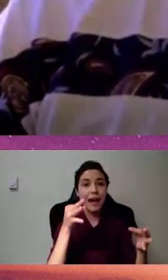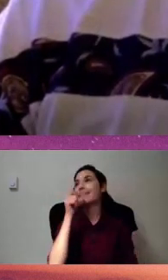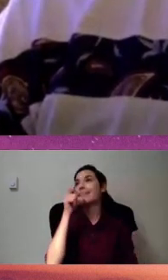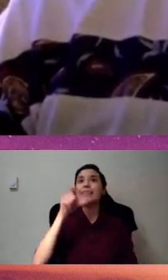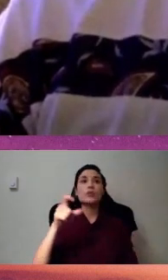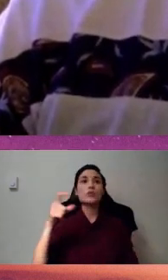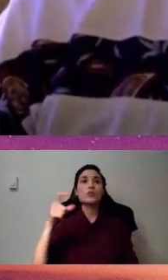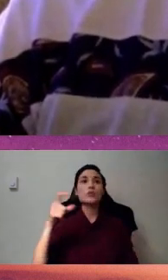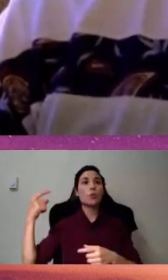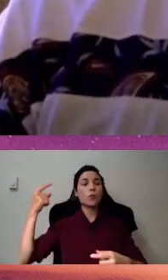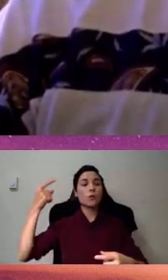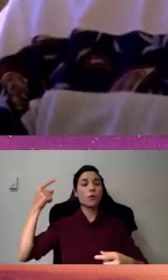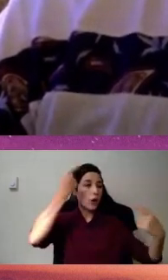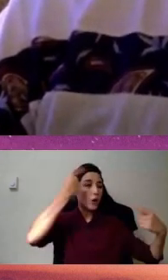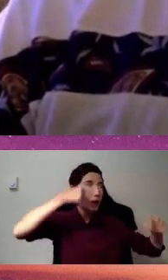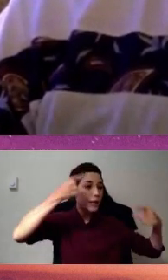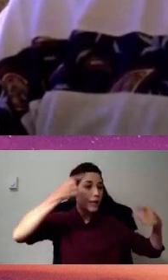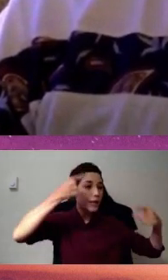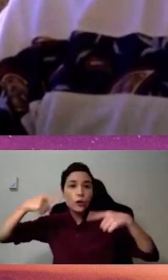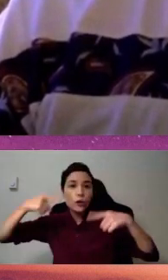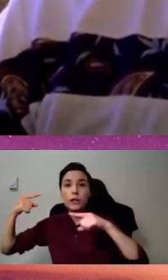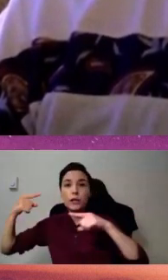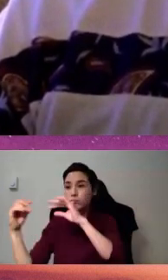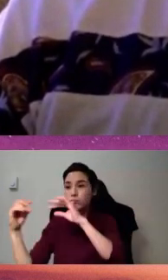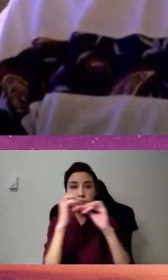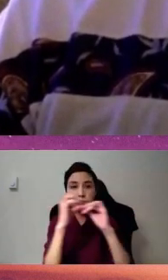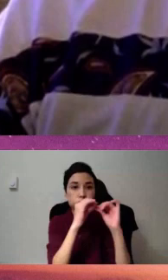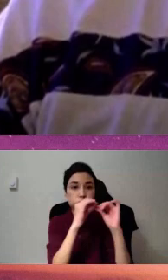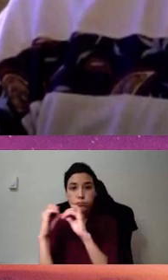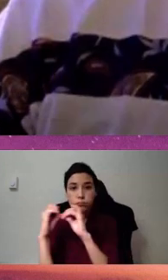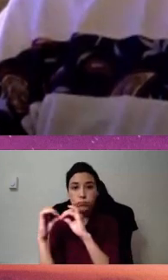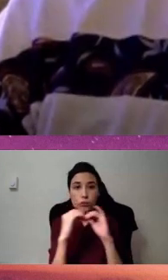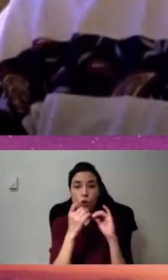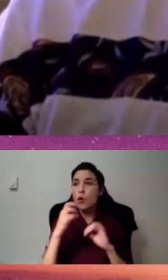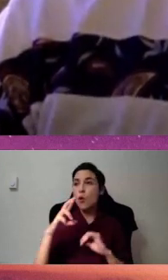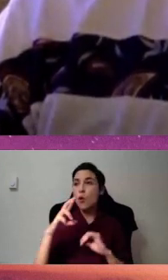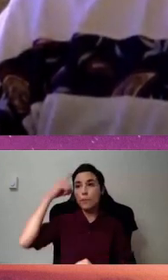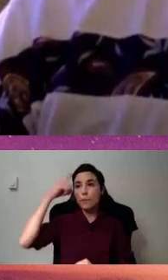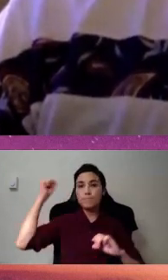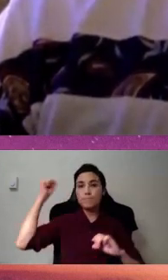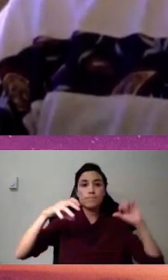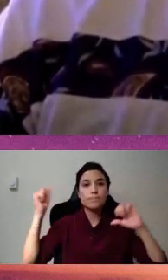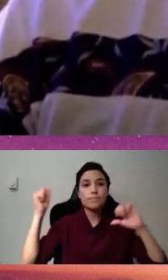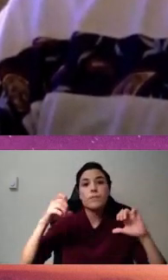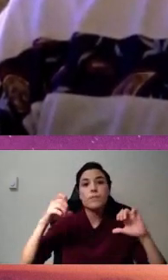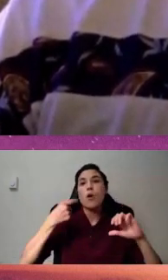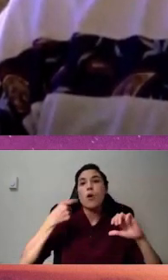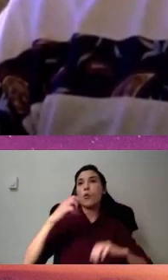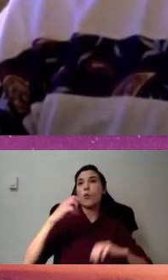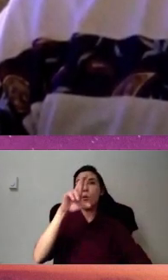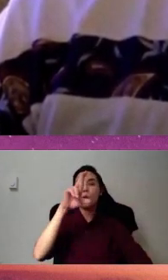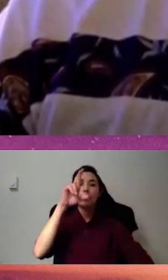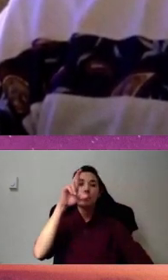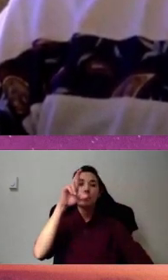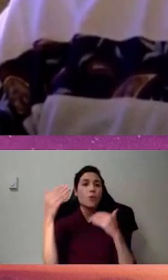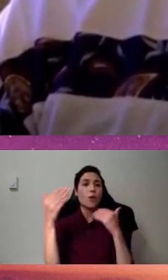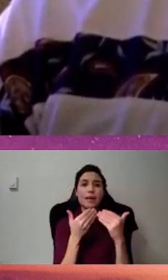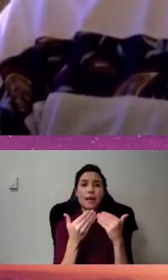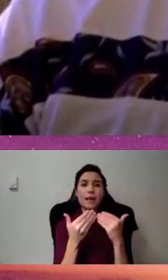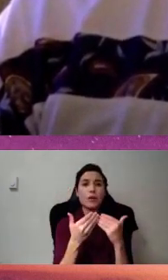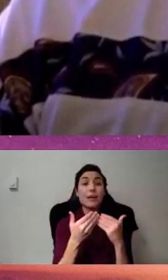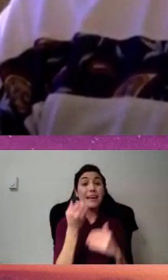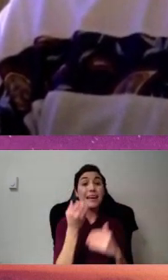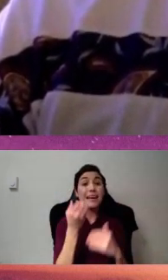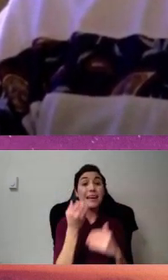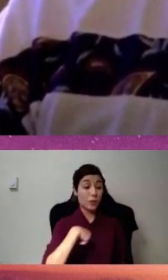no brainstorming. Like we developed it, we figured it out if we didn't have it, but it was often already known what that